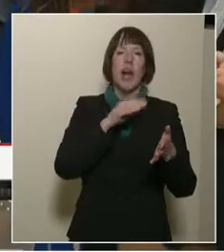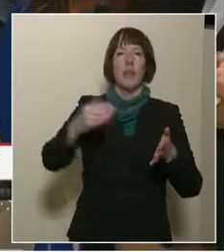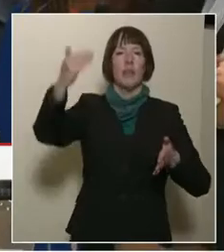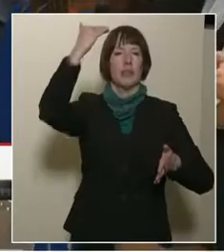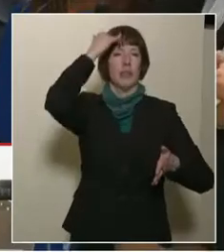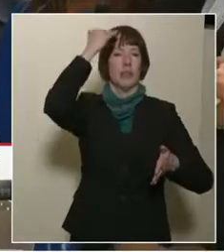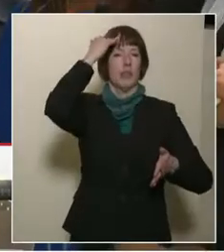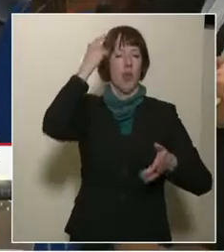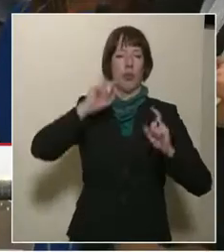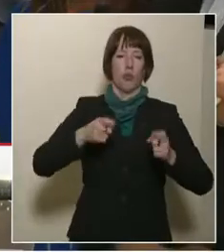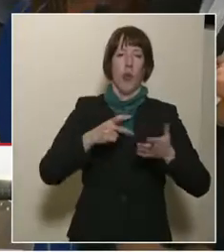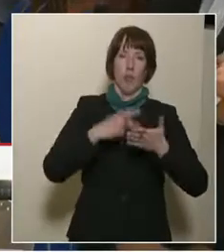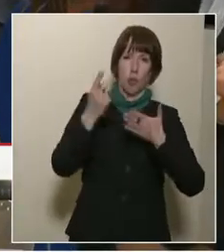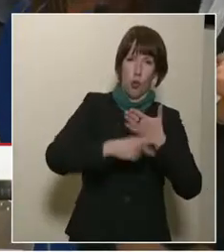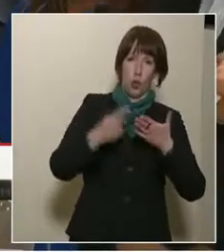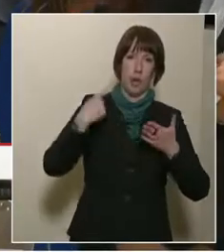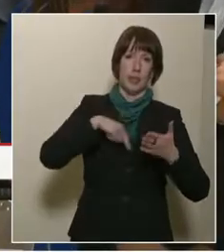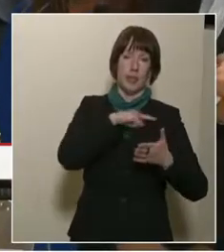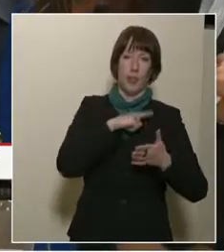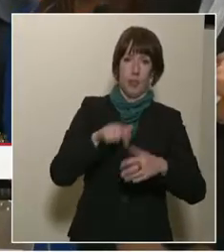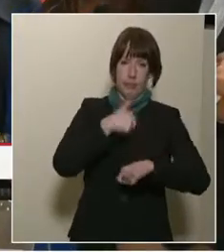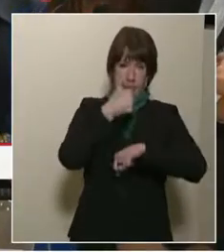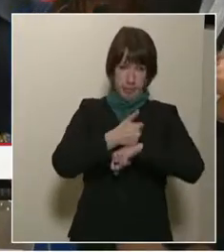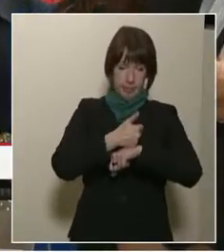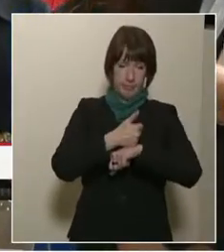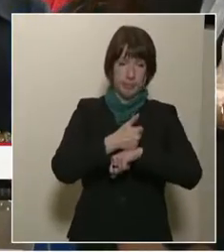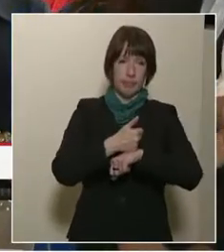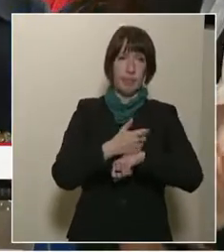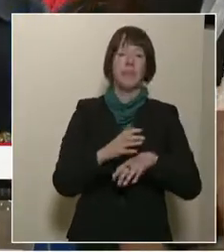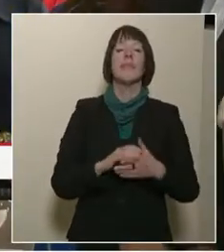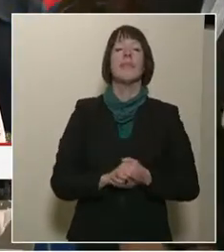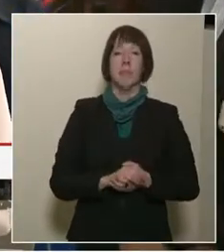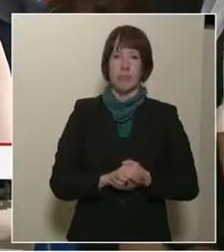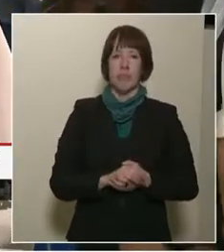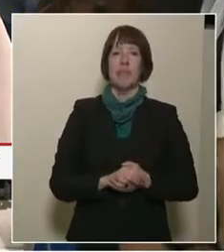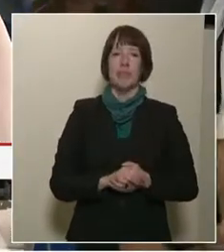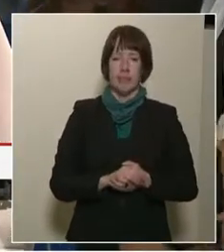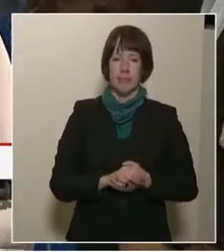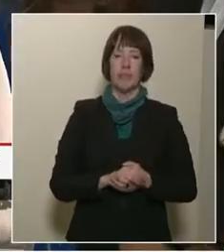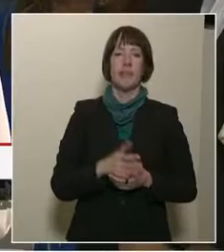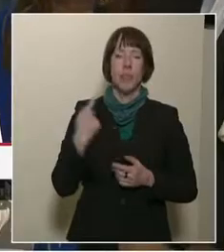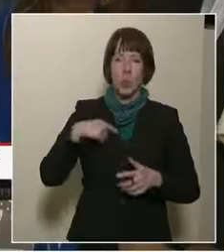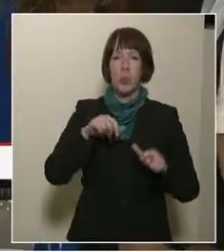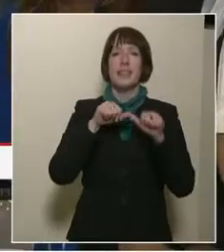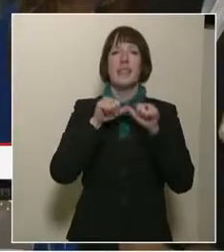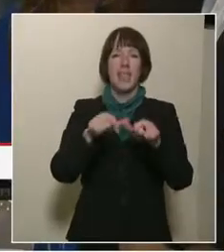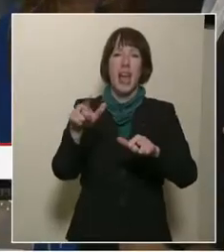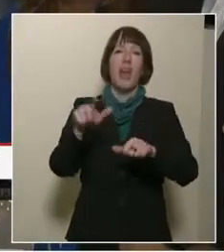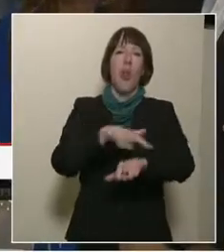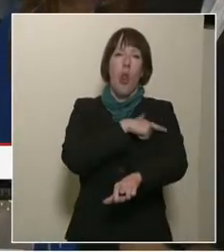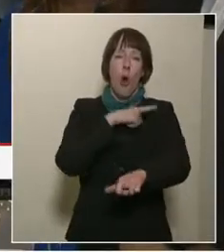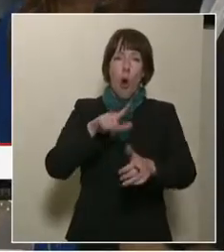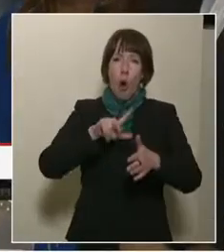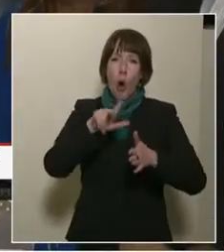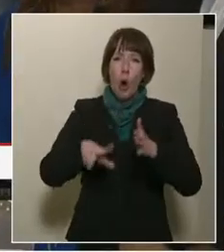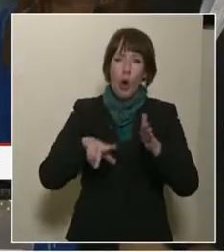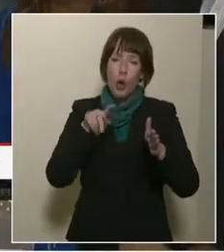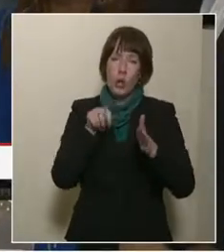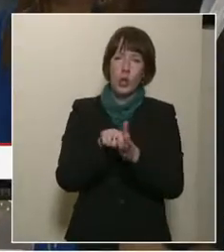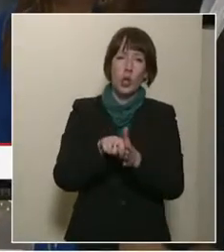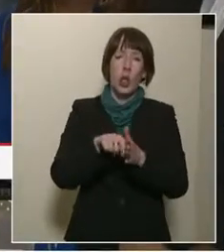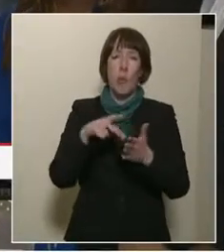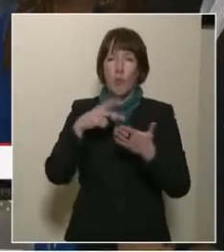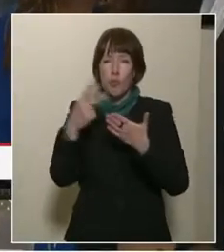mindful of the grant programs that we have put together. So we have sustained long-term programs like Great